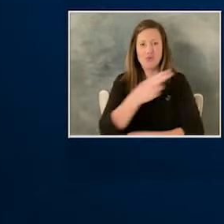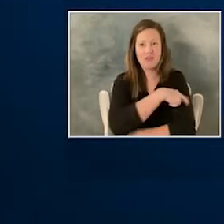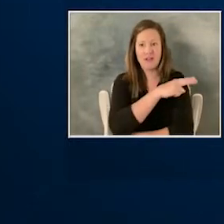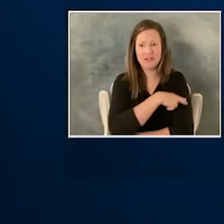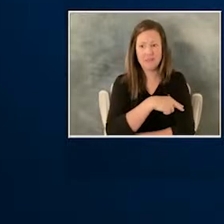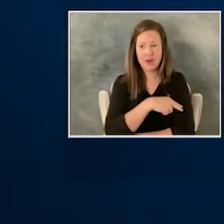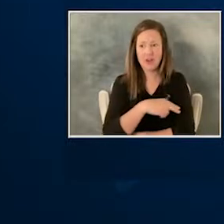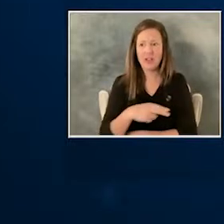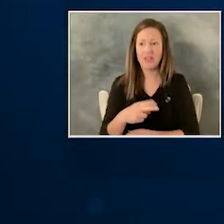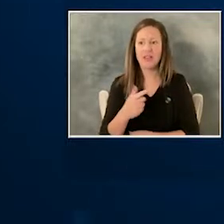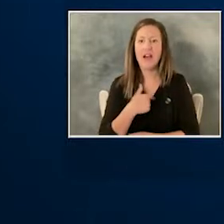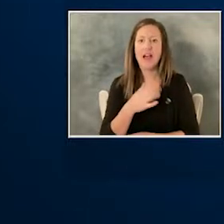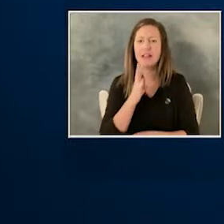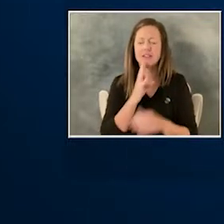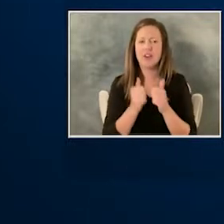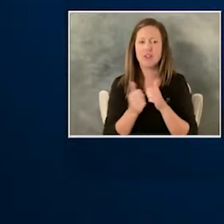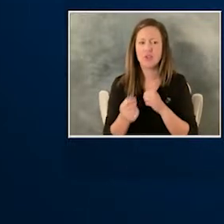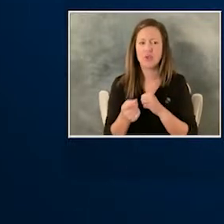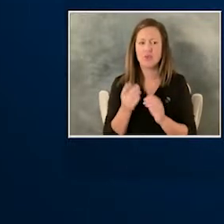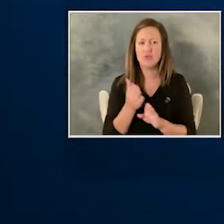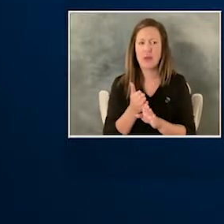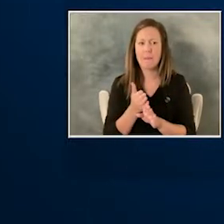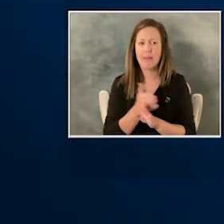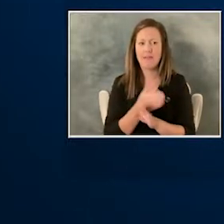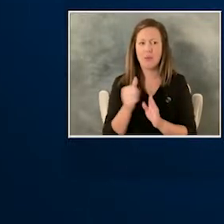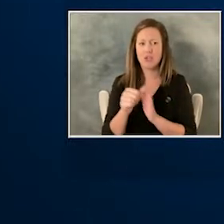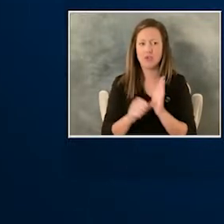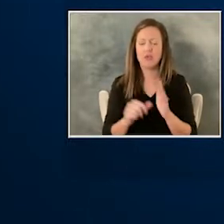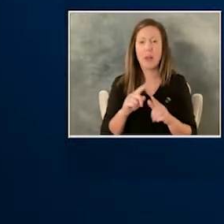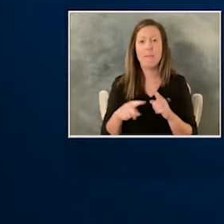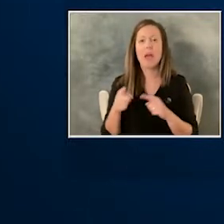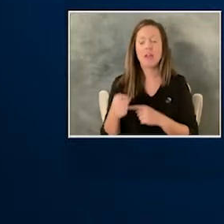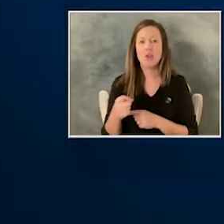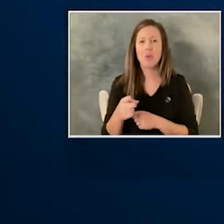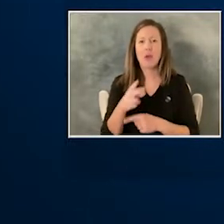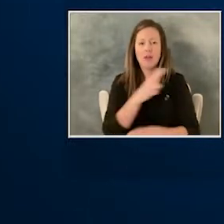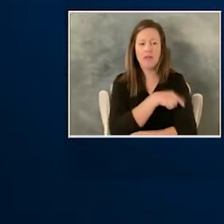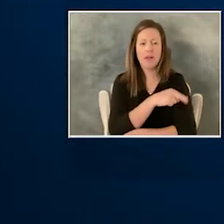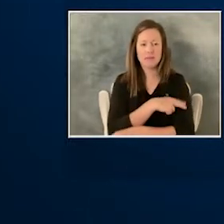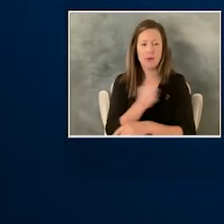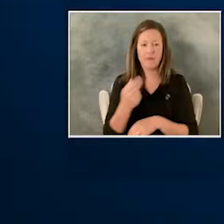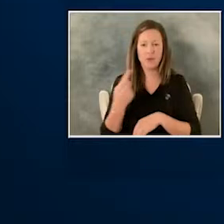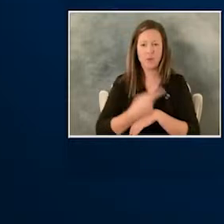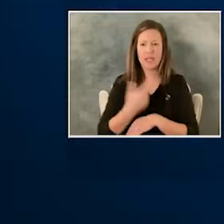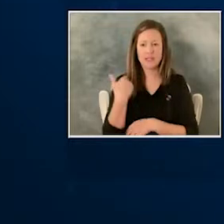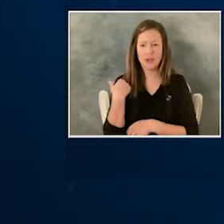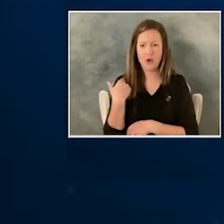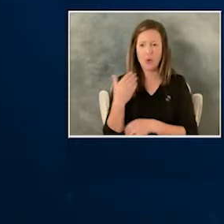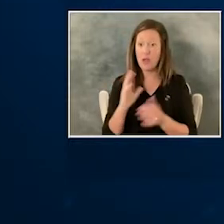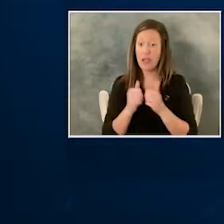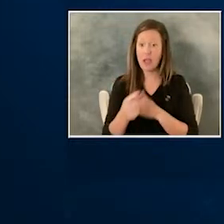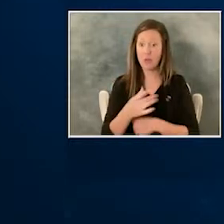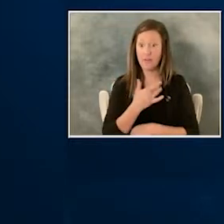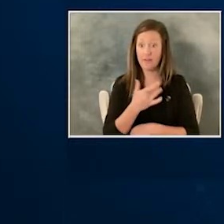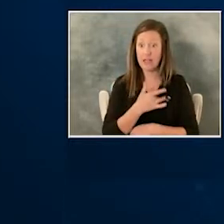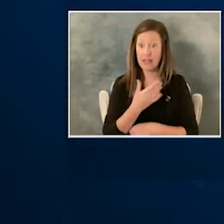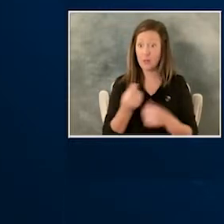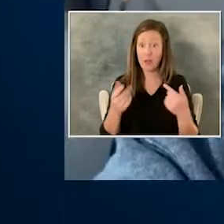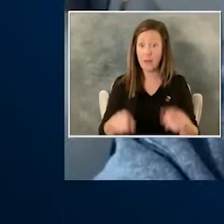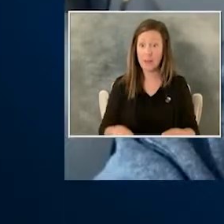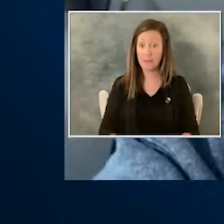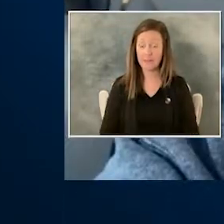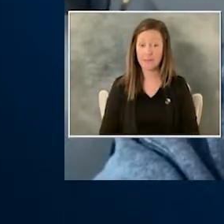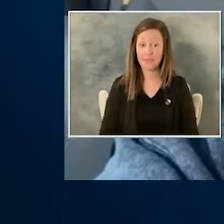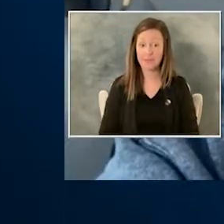I talked to you right before the surgery, but you were back in the hospital just a few days ago. How are you feeling, and what happened?